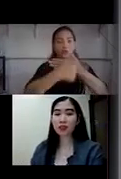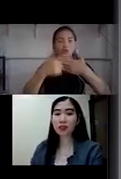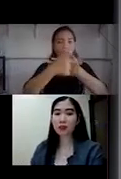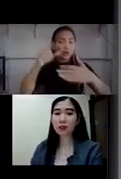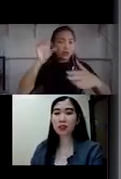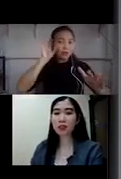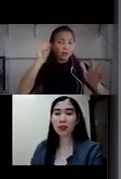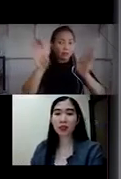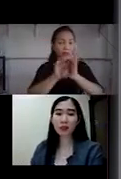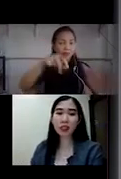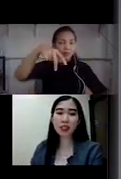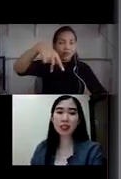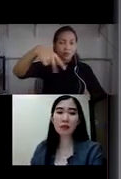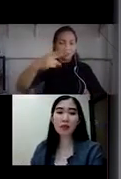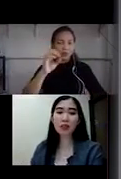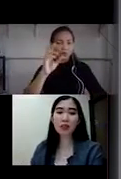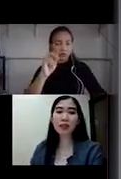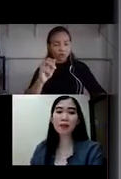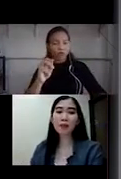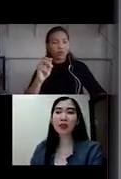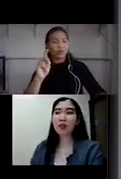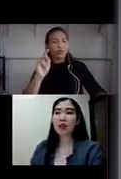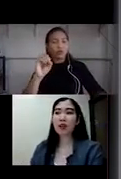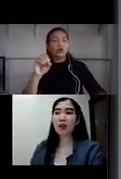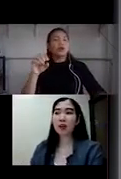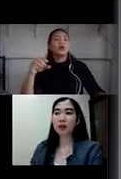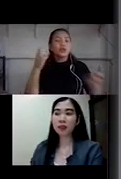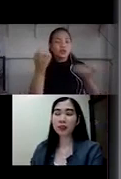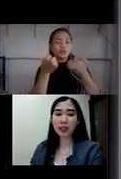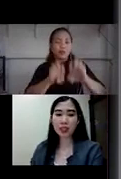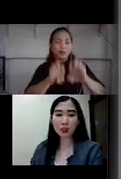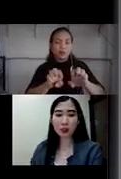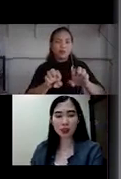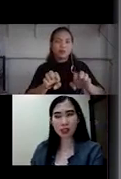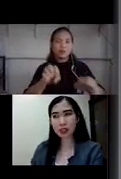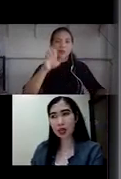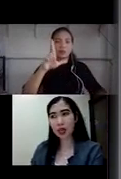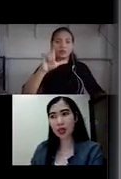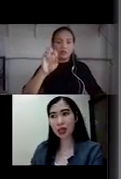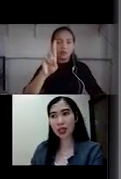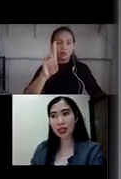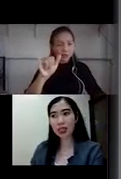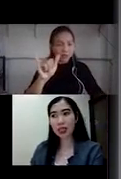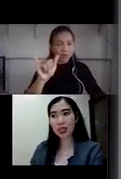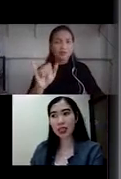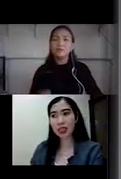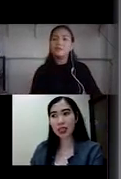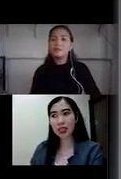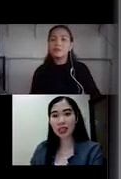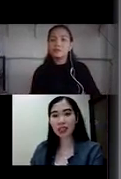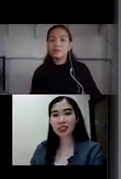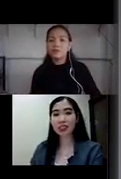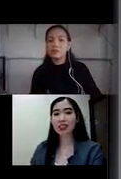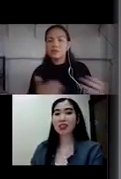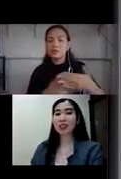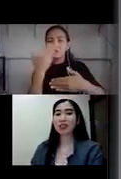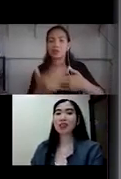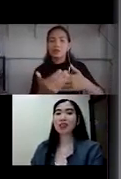mga libraries, ng mga events sa library. The next one is the